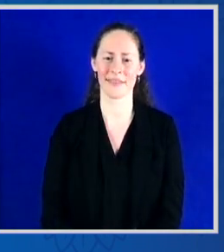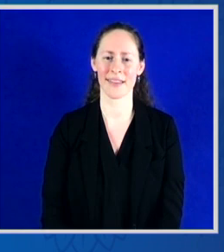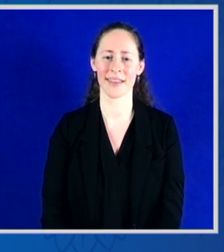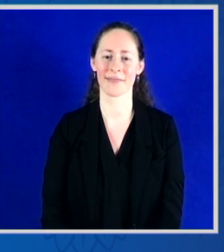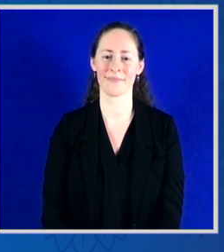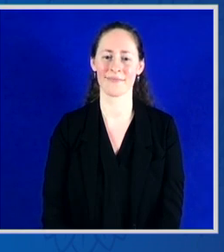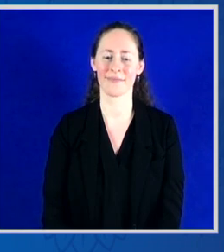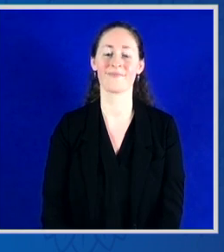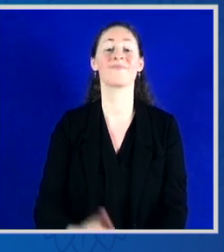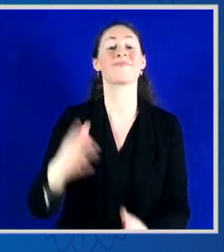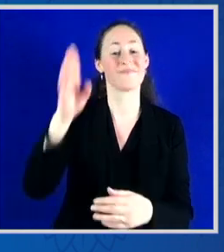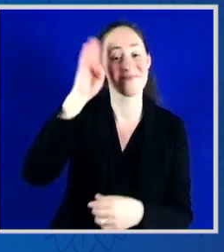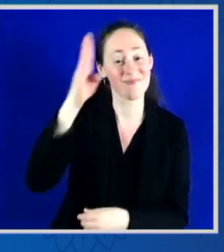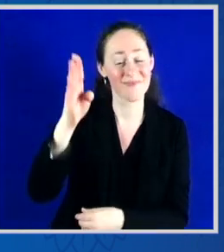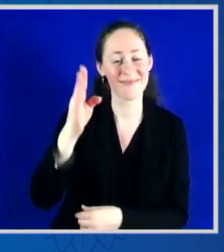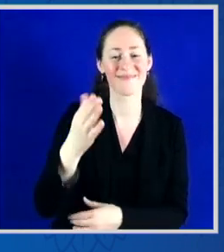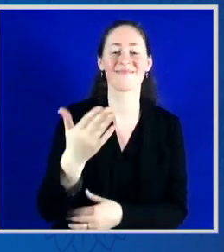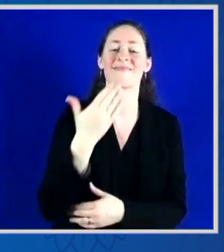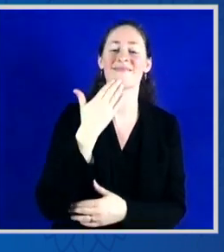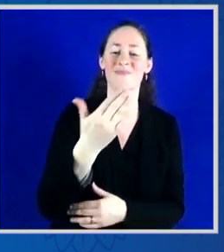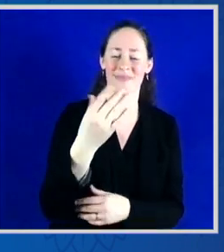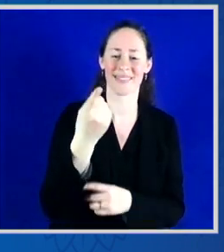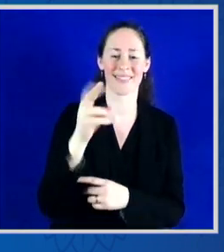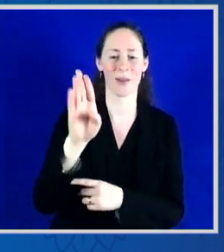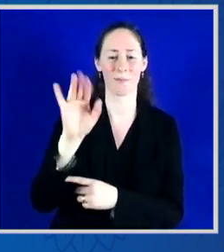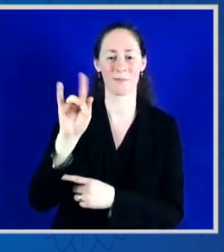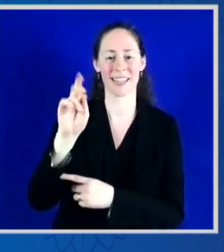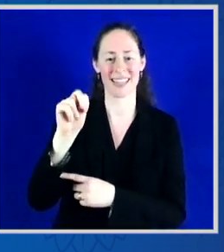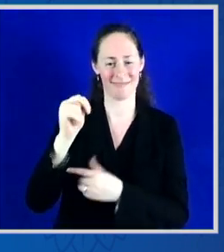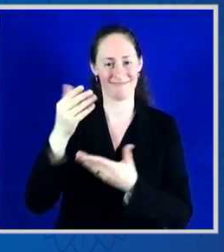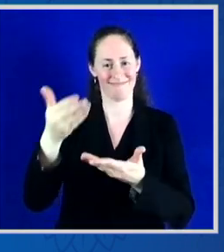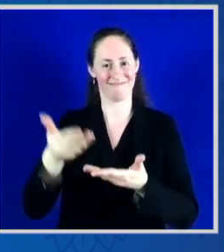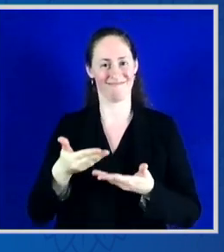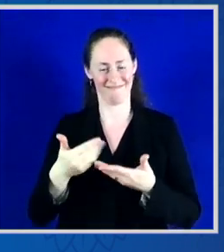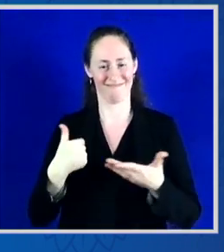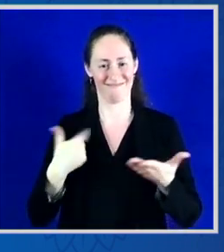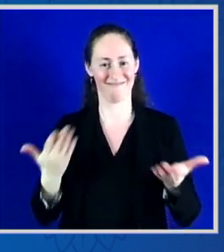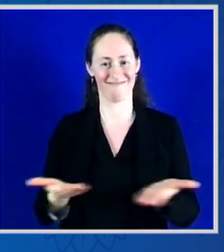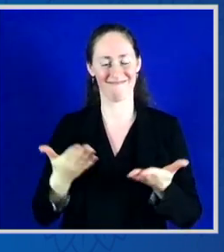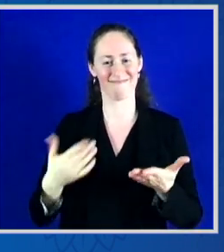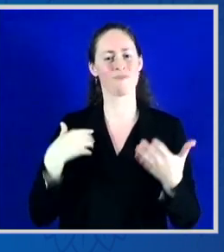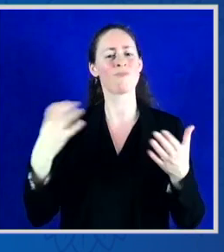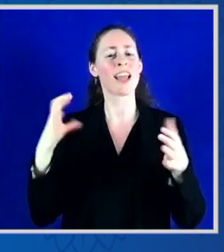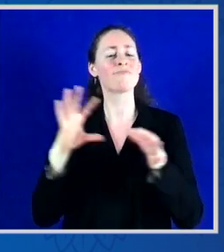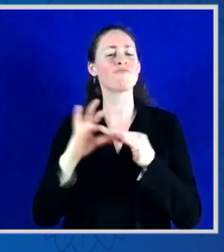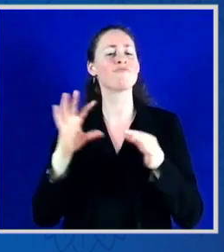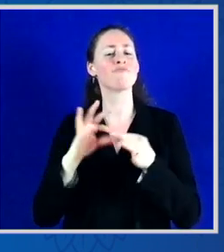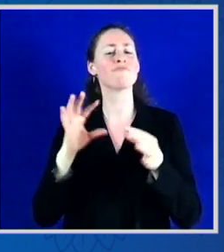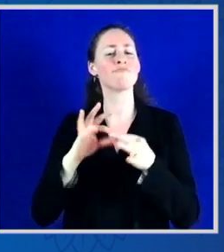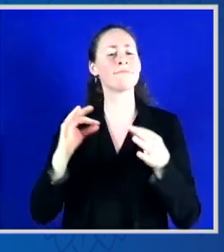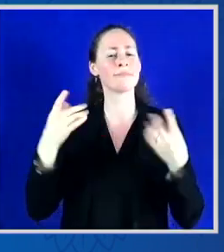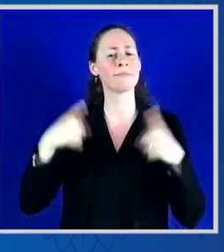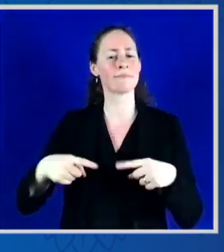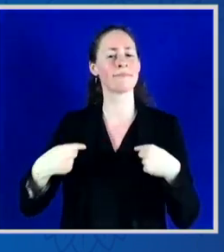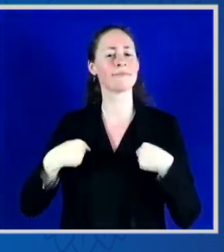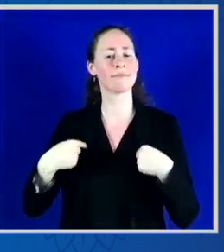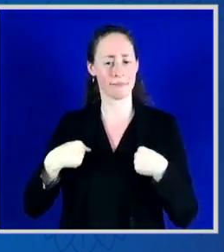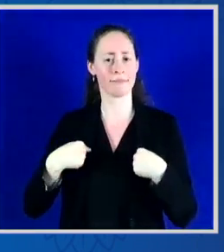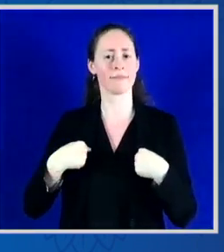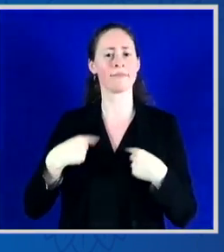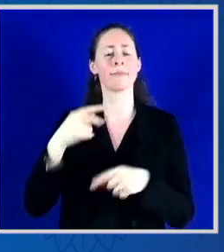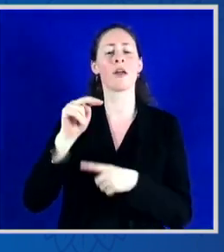Red Cliff Band and myself today to talk a little bit about what's going on in the North Shore of Lake Superior and the rural